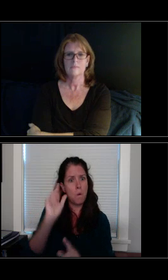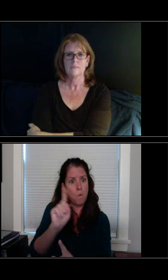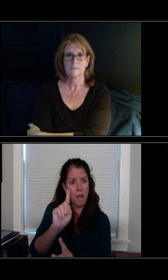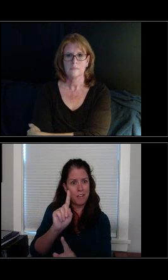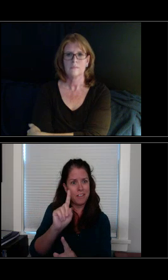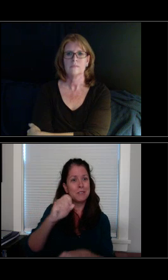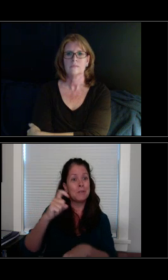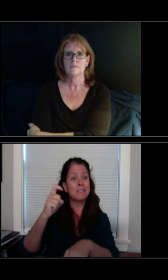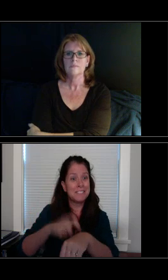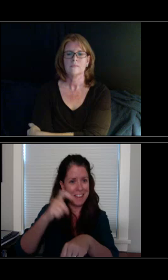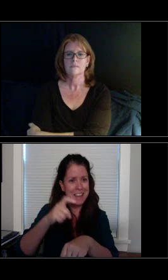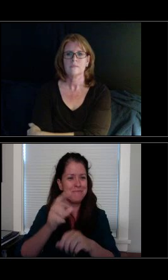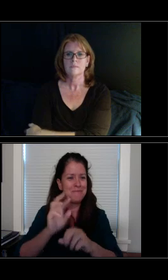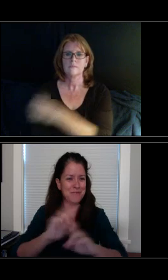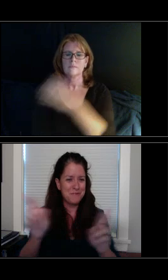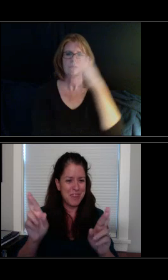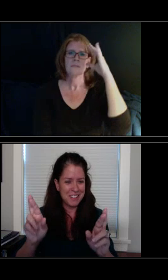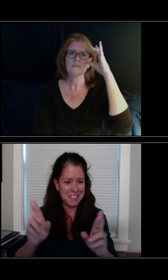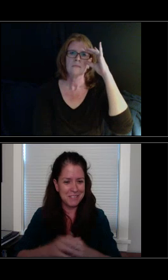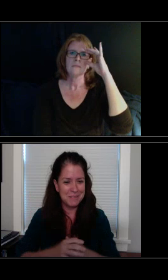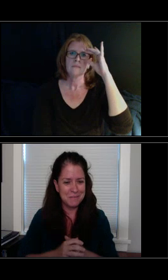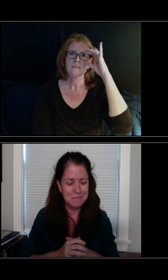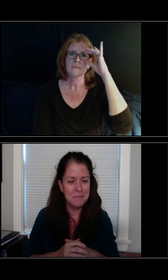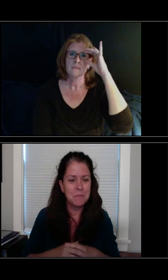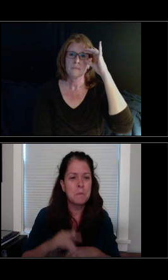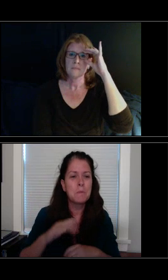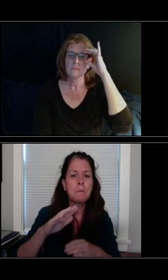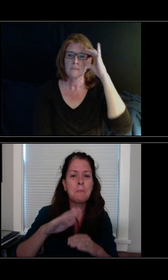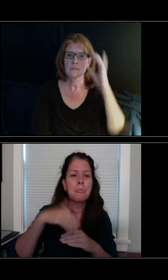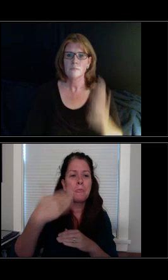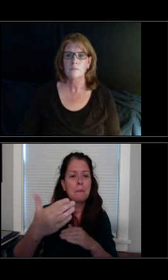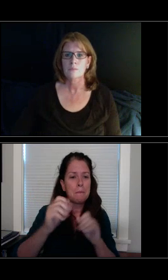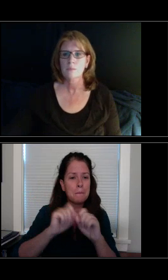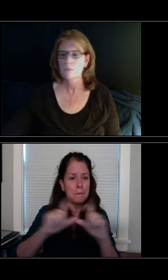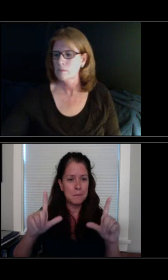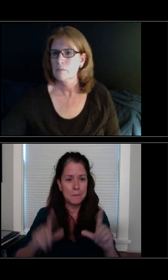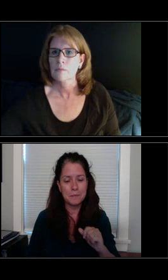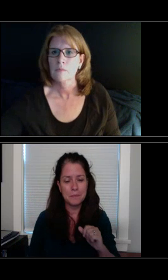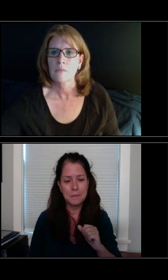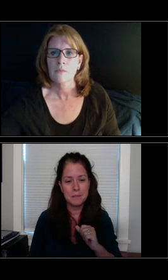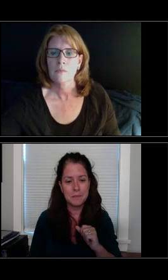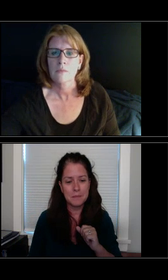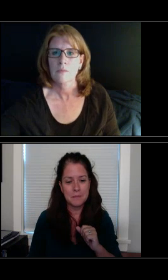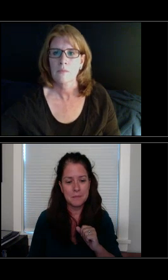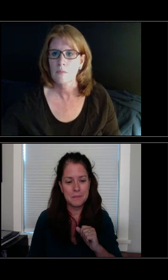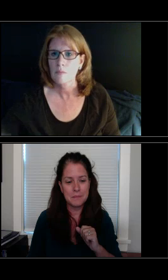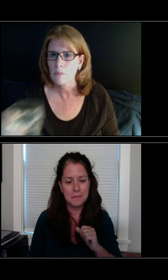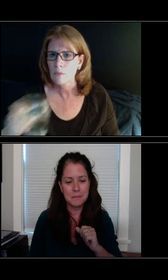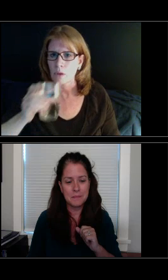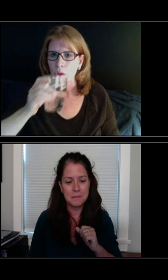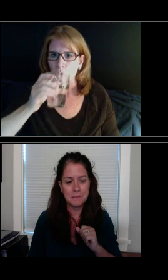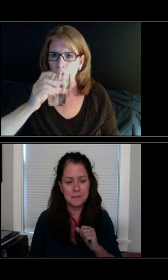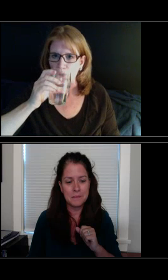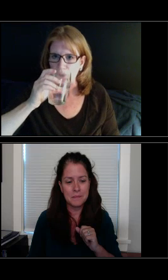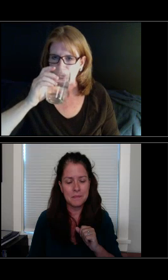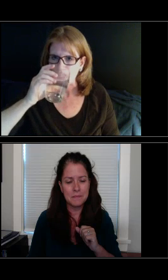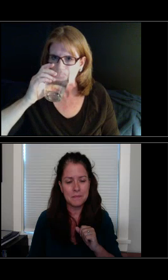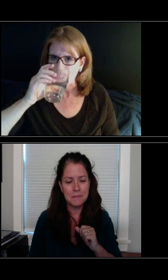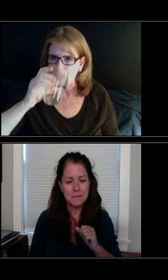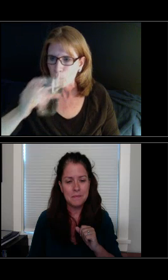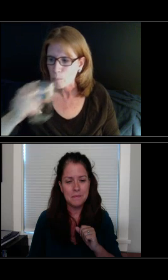don't feel like you have to type those now. We'll let you know when to go ahead and type your questions as we go forward with this